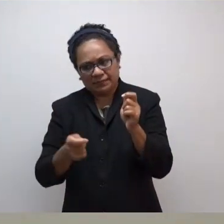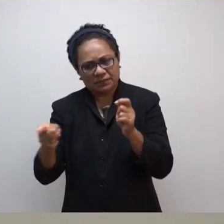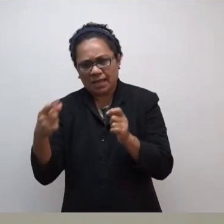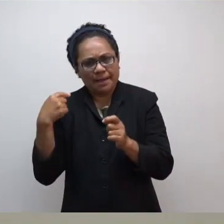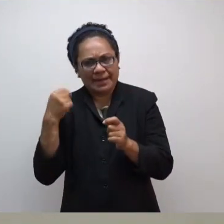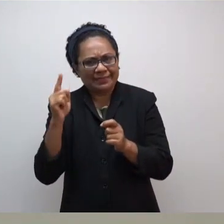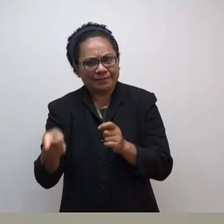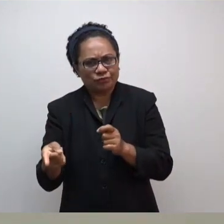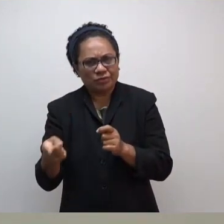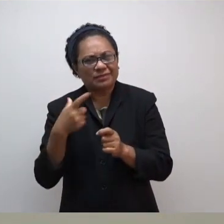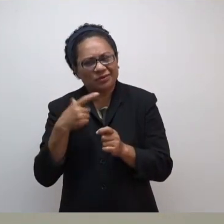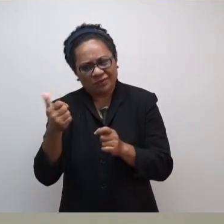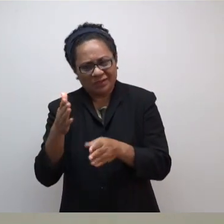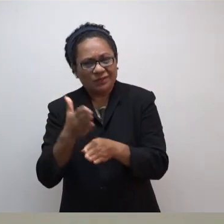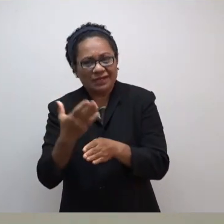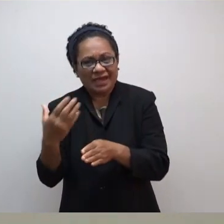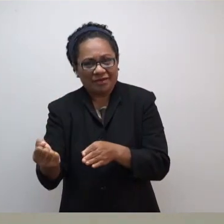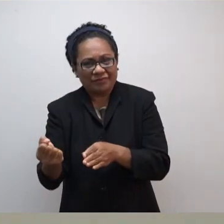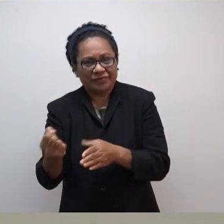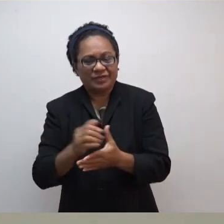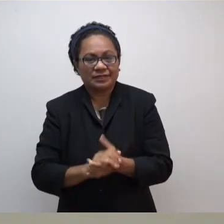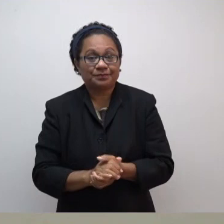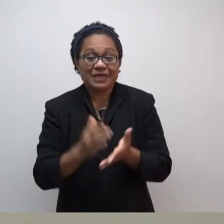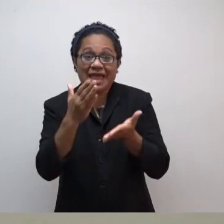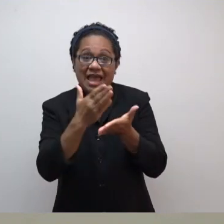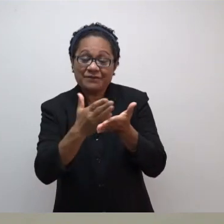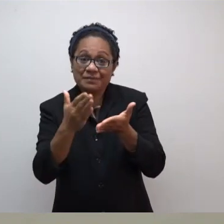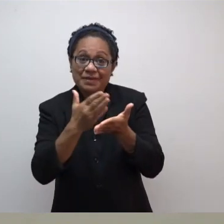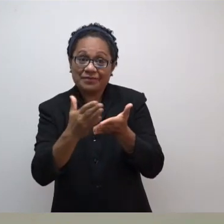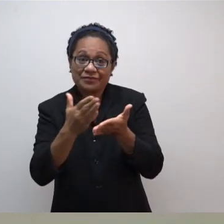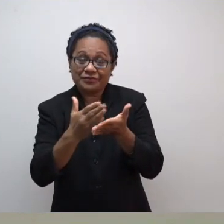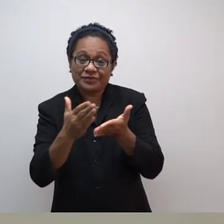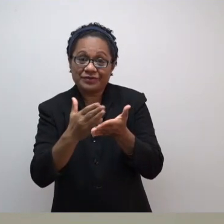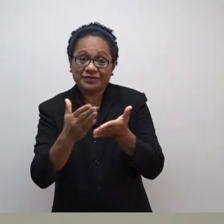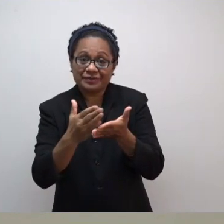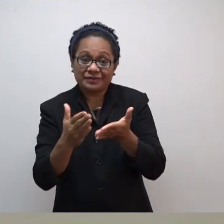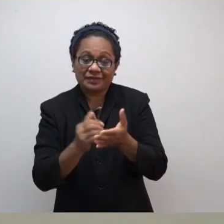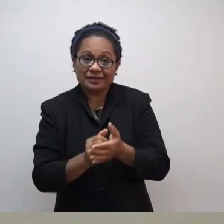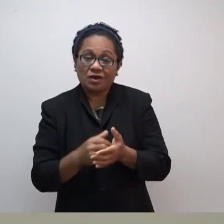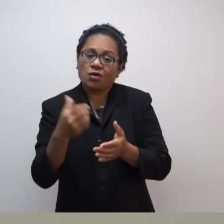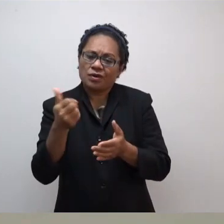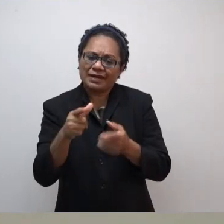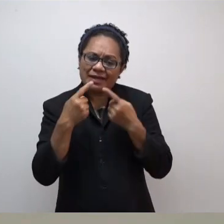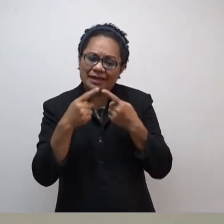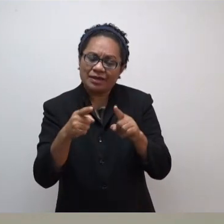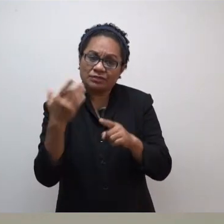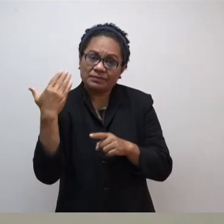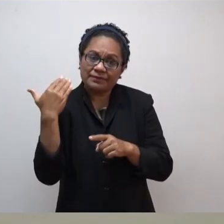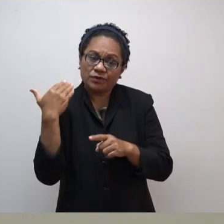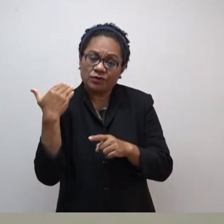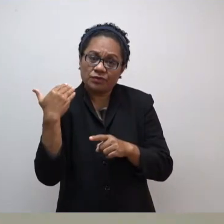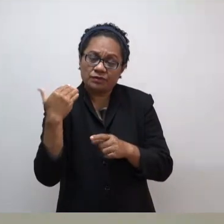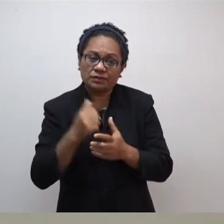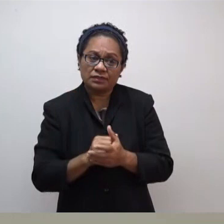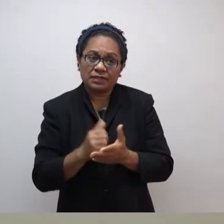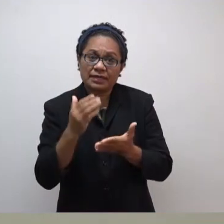and also to the municipal councils. FNPF, as you know, we had made an announcement that FNPF, under the